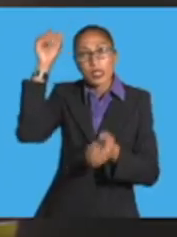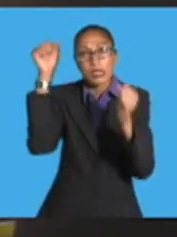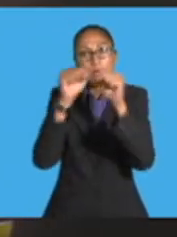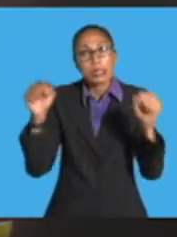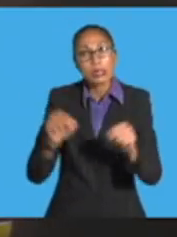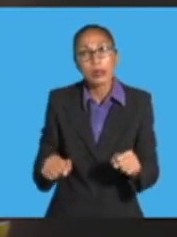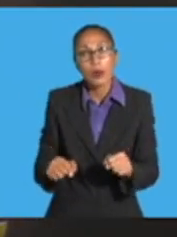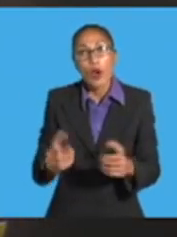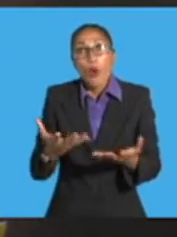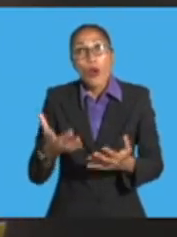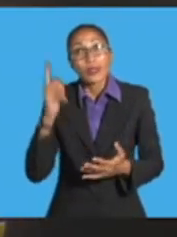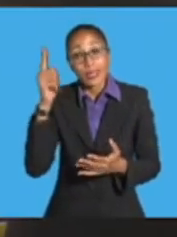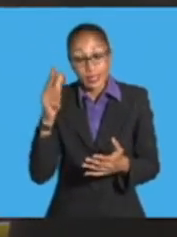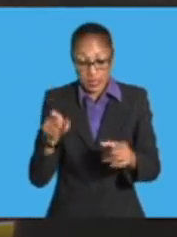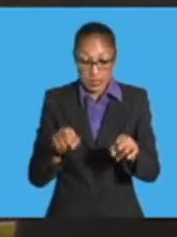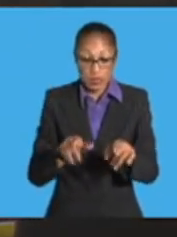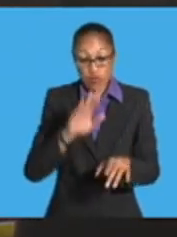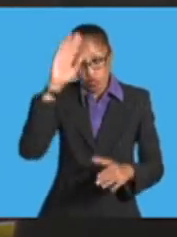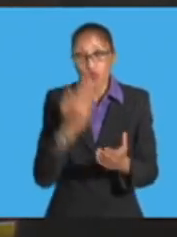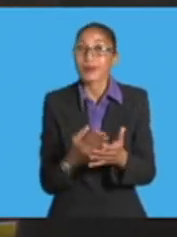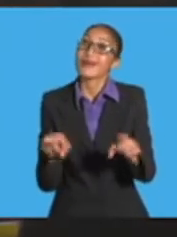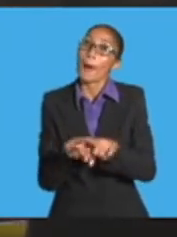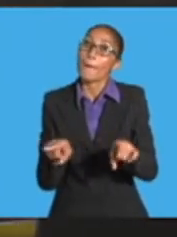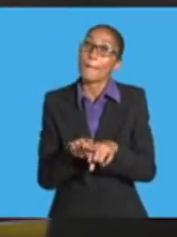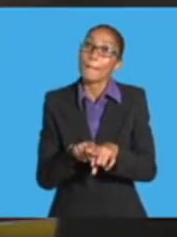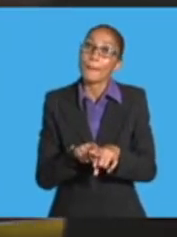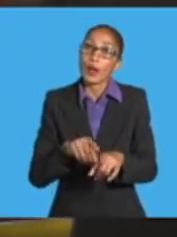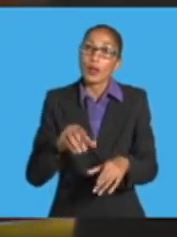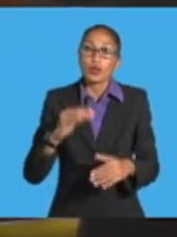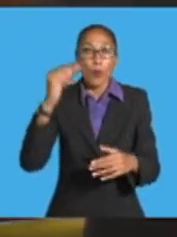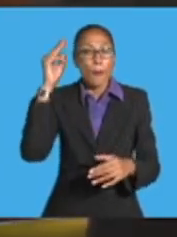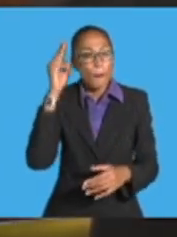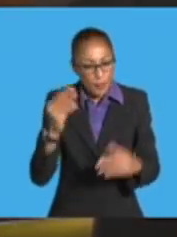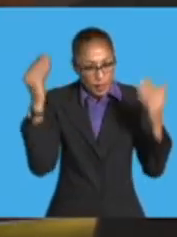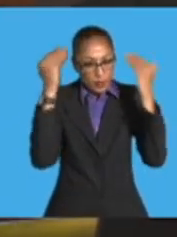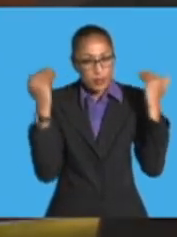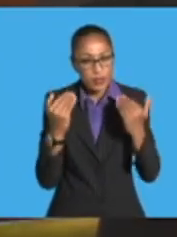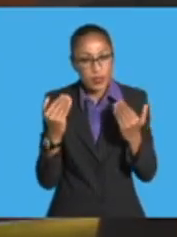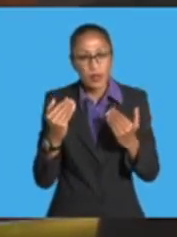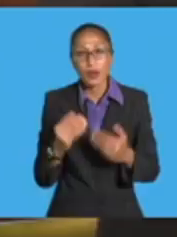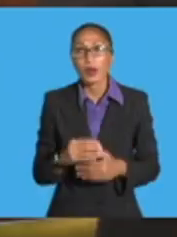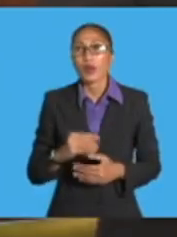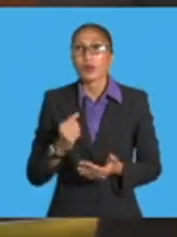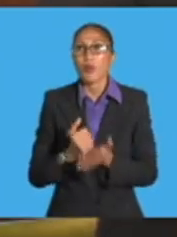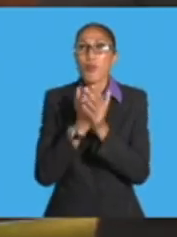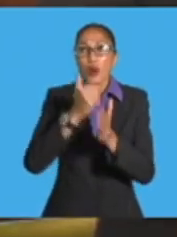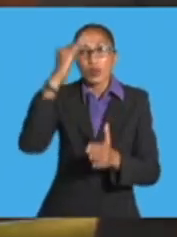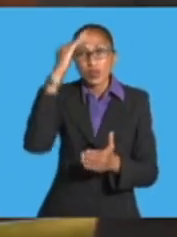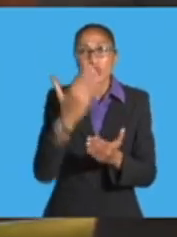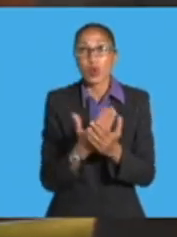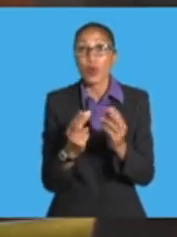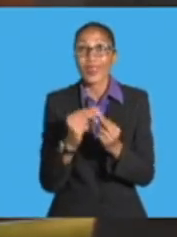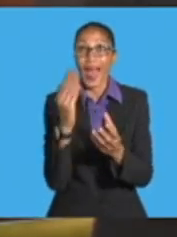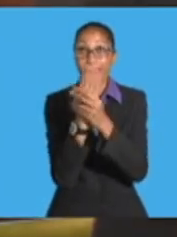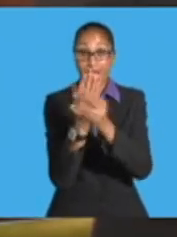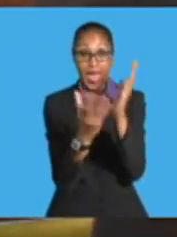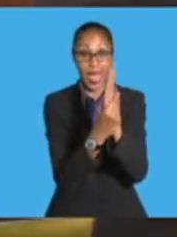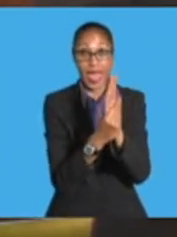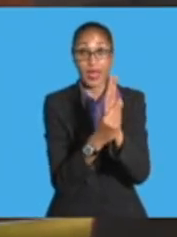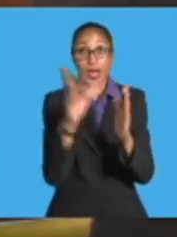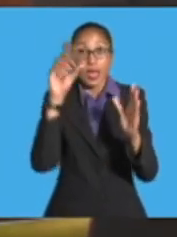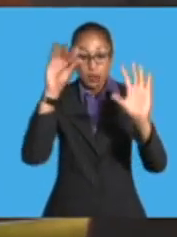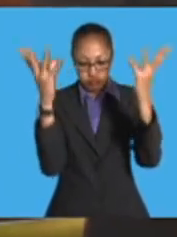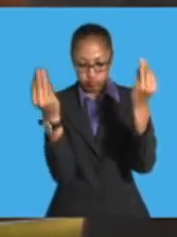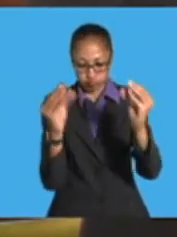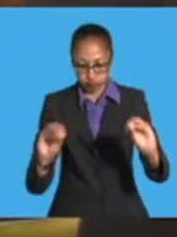students and teachers alike. Madam Speaker, in order to support students who are good with their hands and can make a